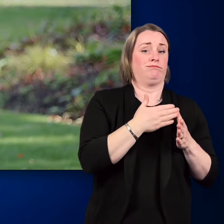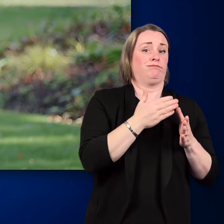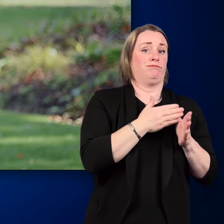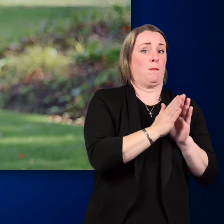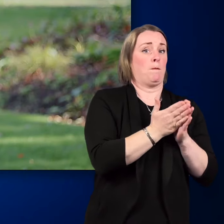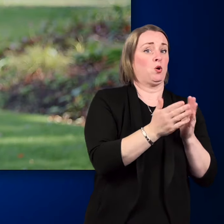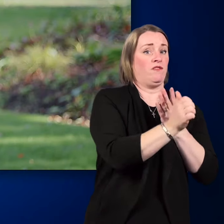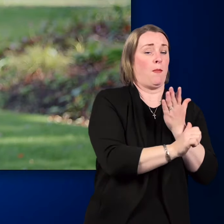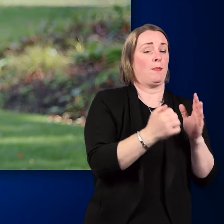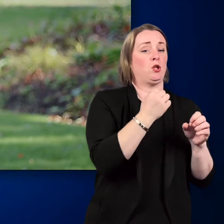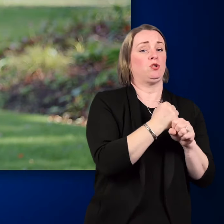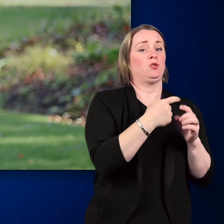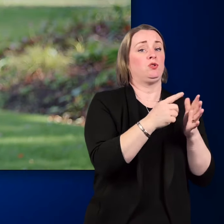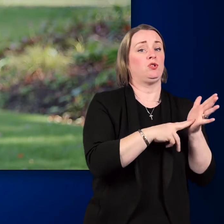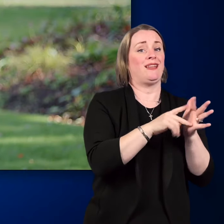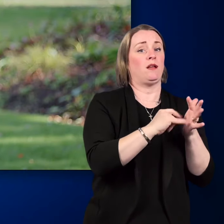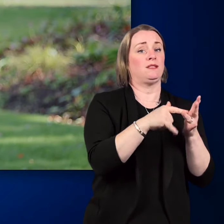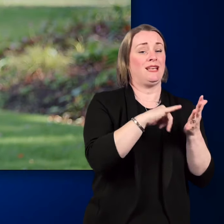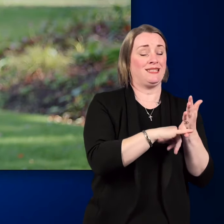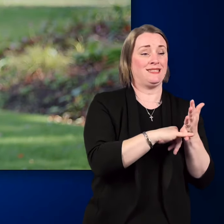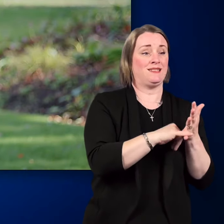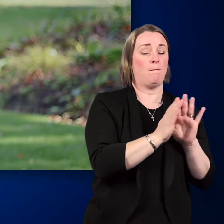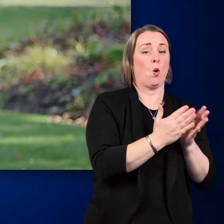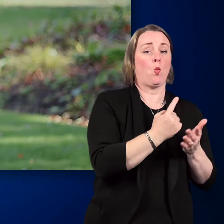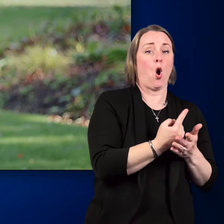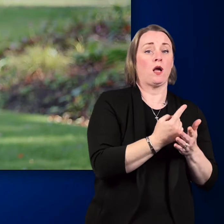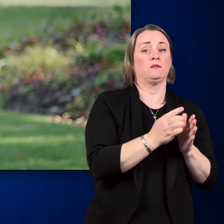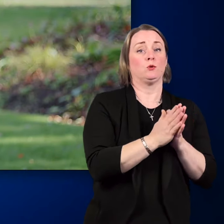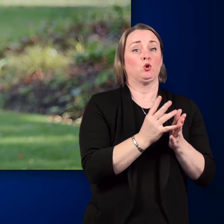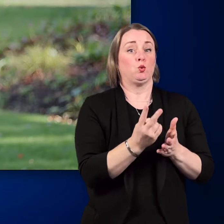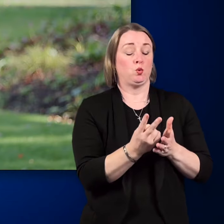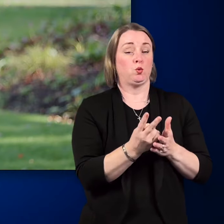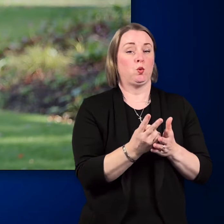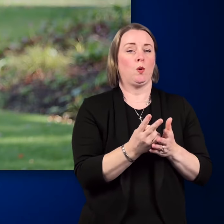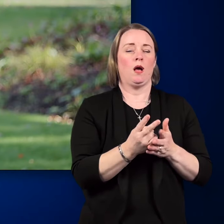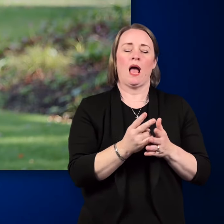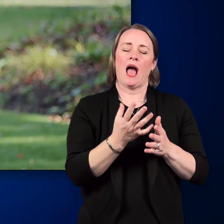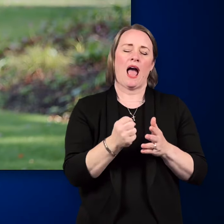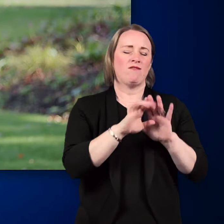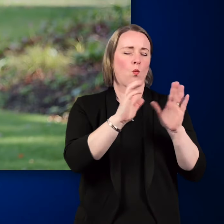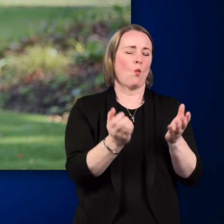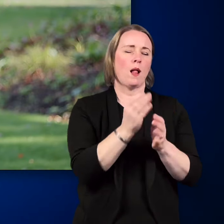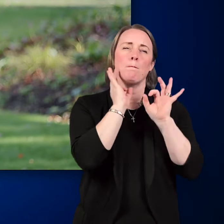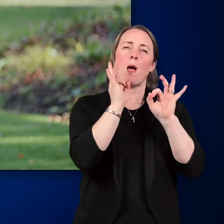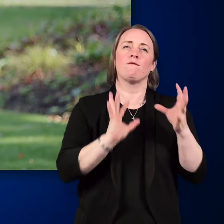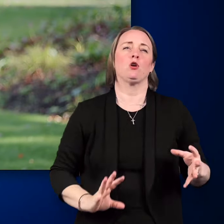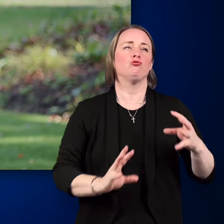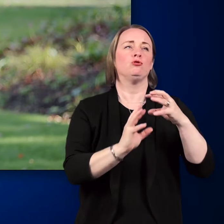perfect creation that we are called to shape and enjoy and bring to